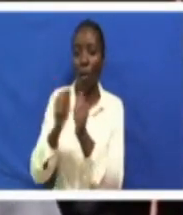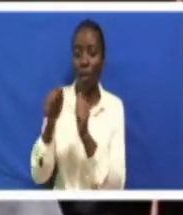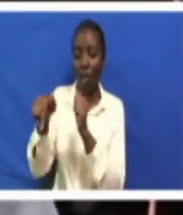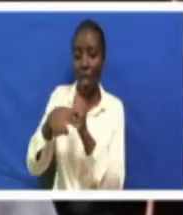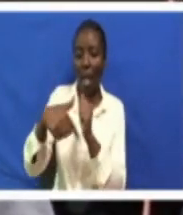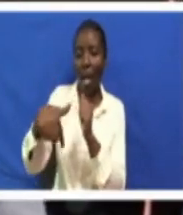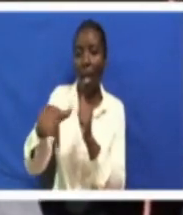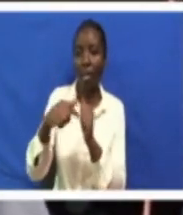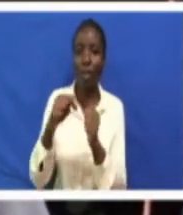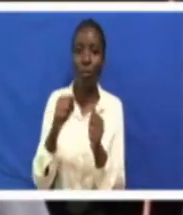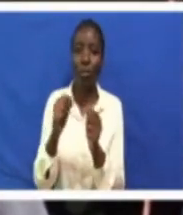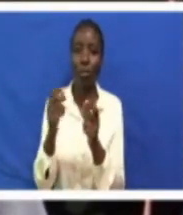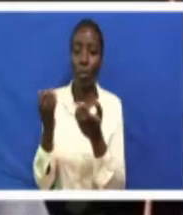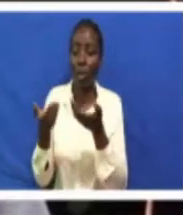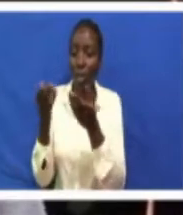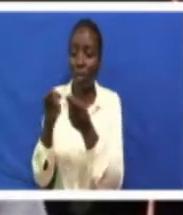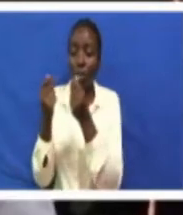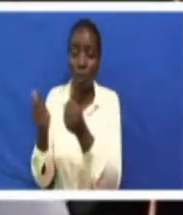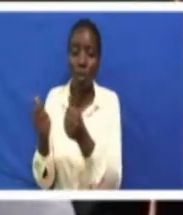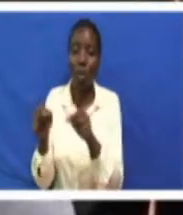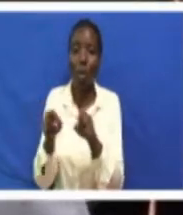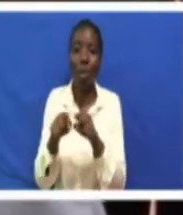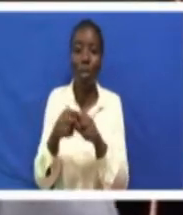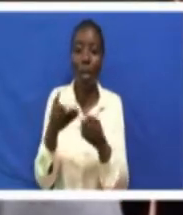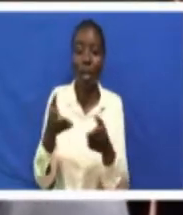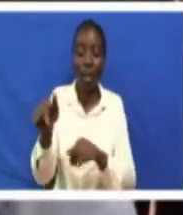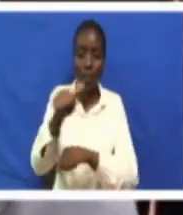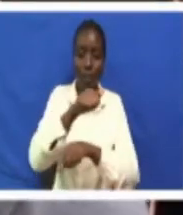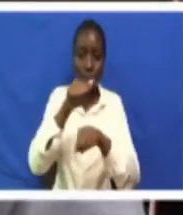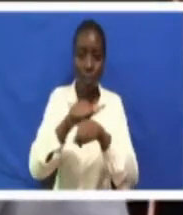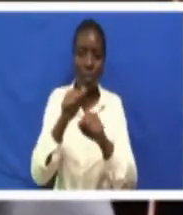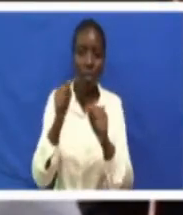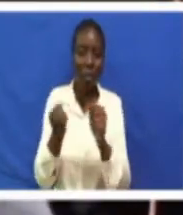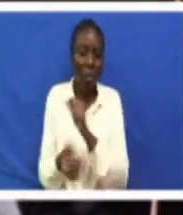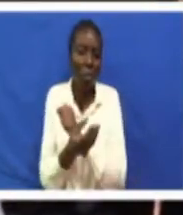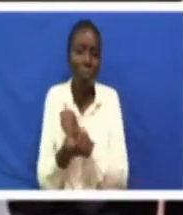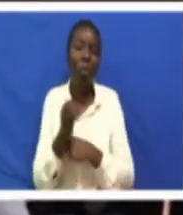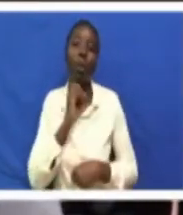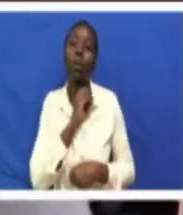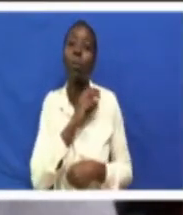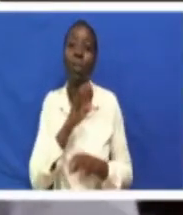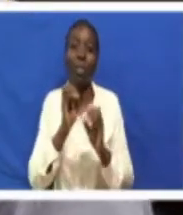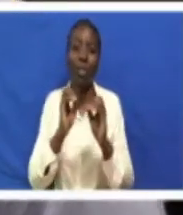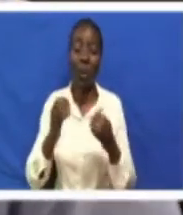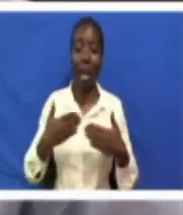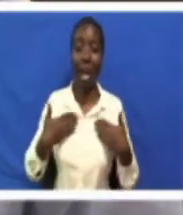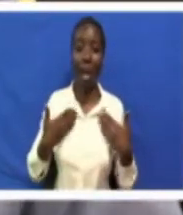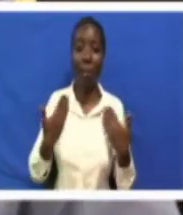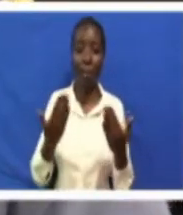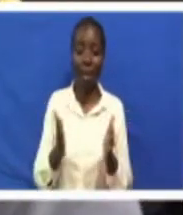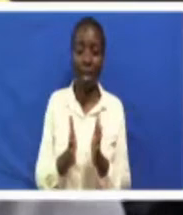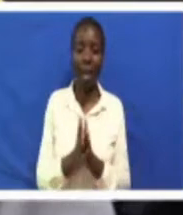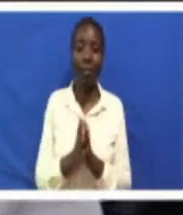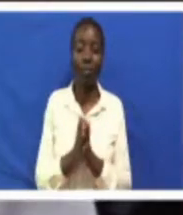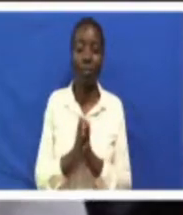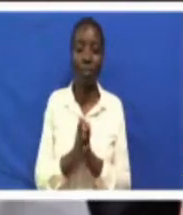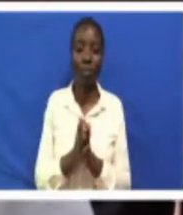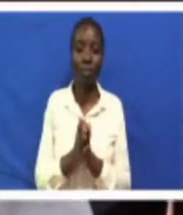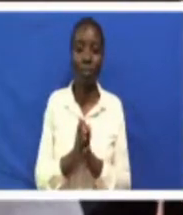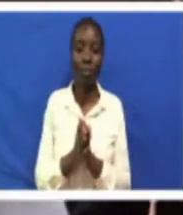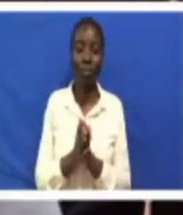risk management and Insurance Solutions and within academic Nairobi we cannot complain we are very happy and we are moving deeper to identify